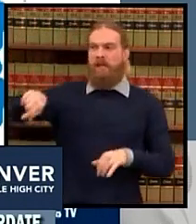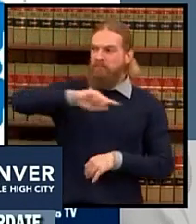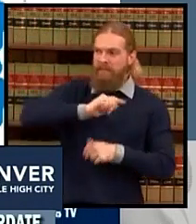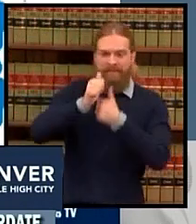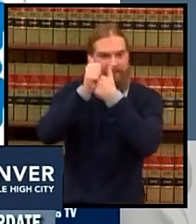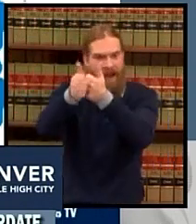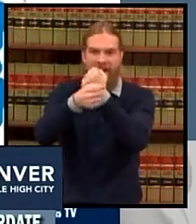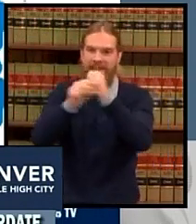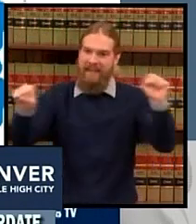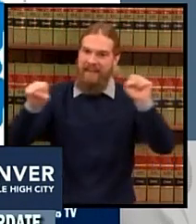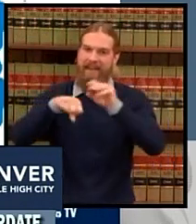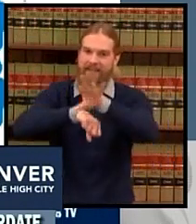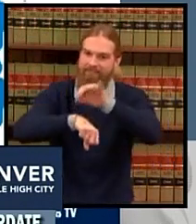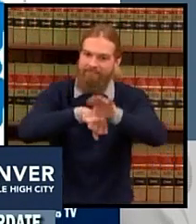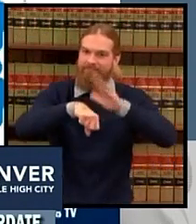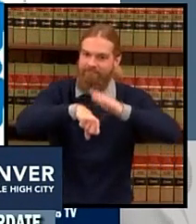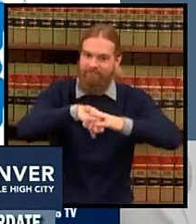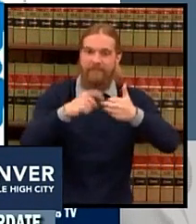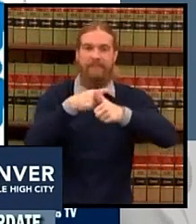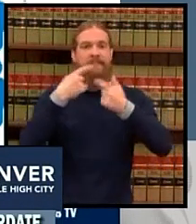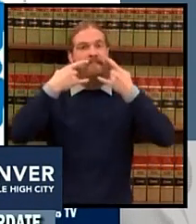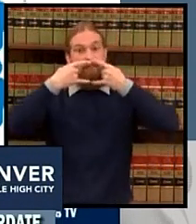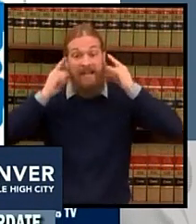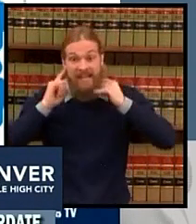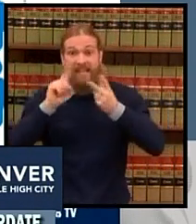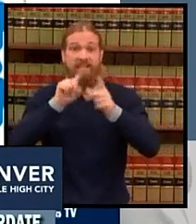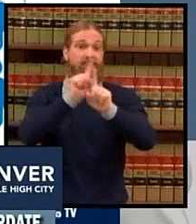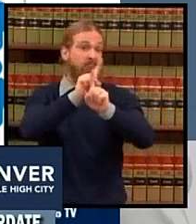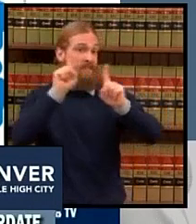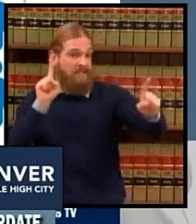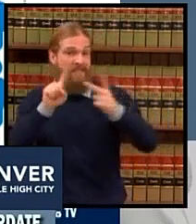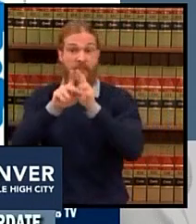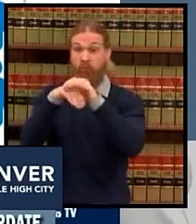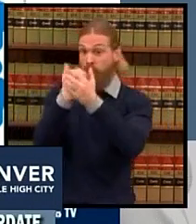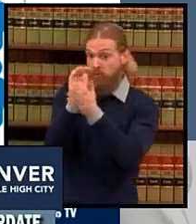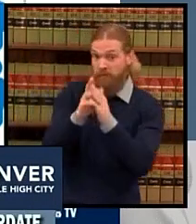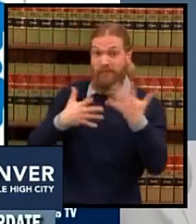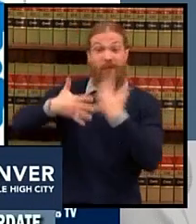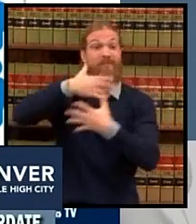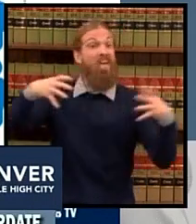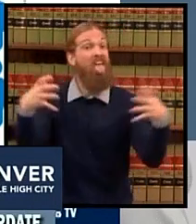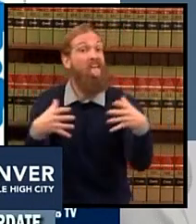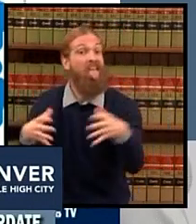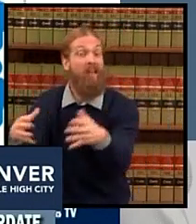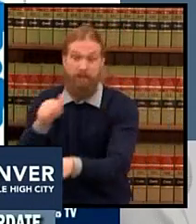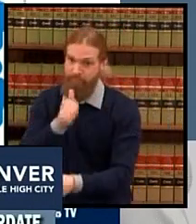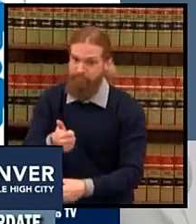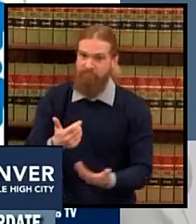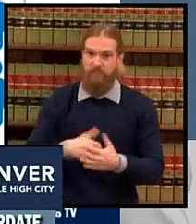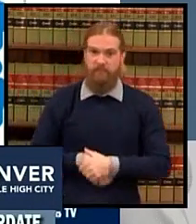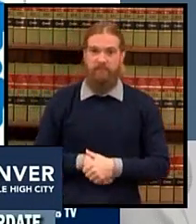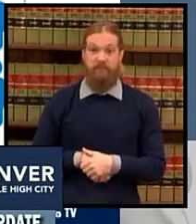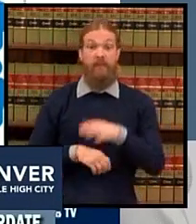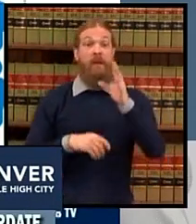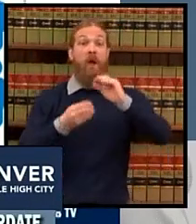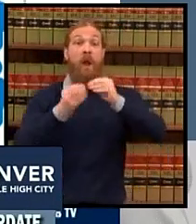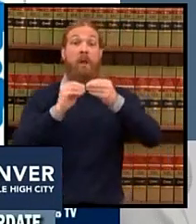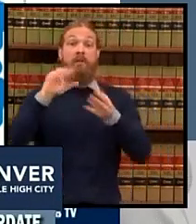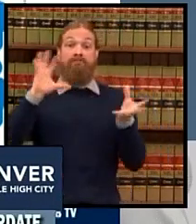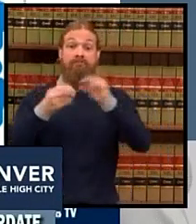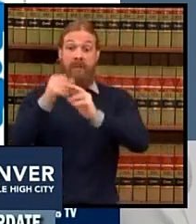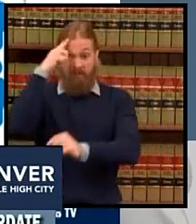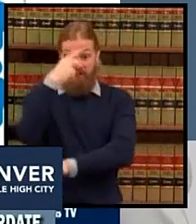please. We've got a lot more work to do with vaccination rates. The limiting factor here, and I want to be clear on